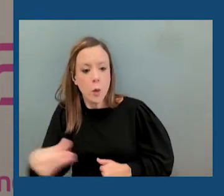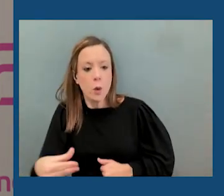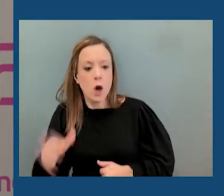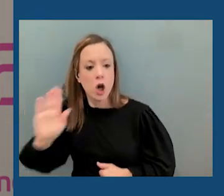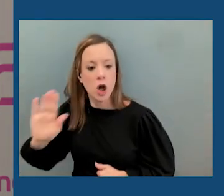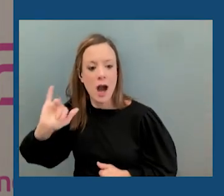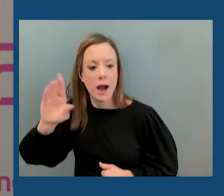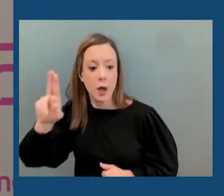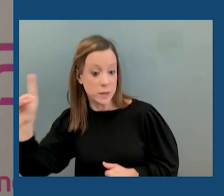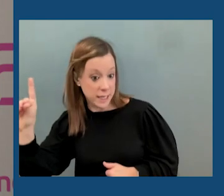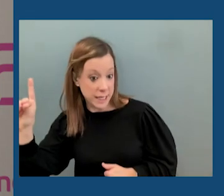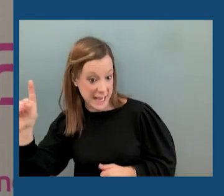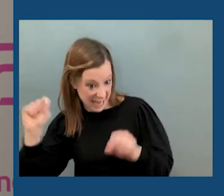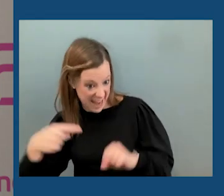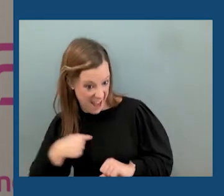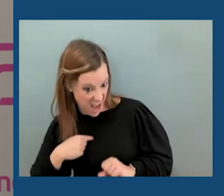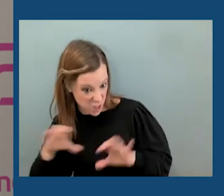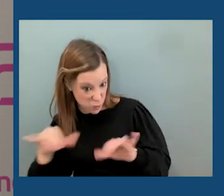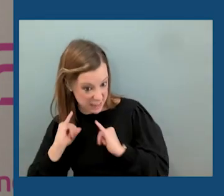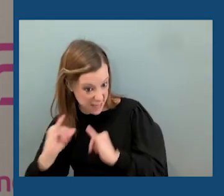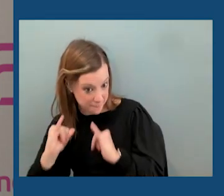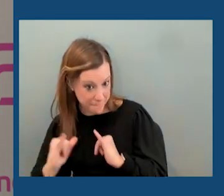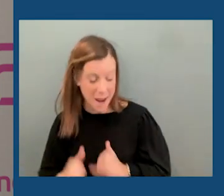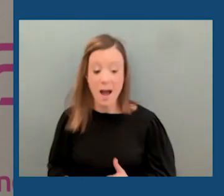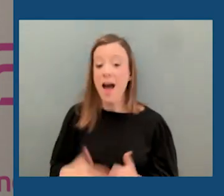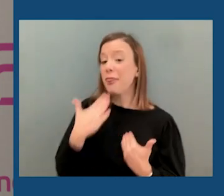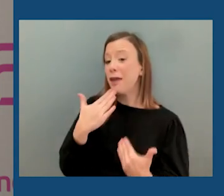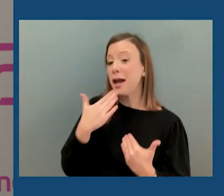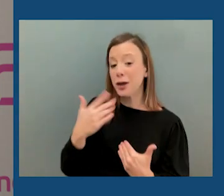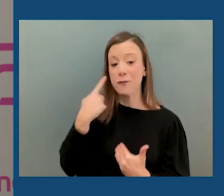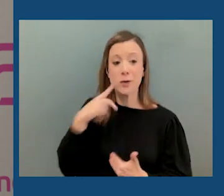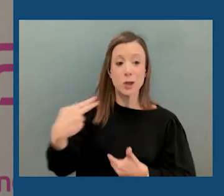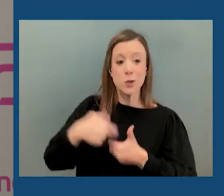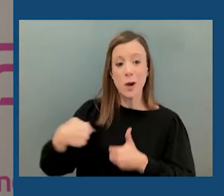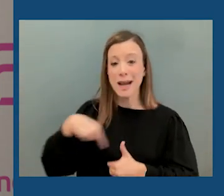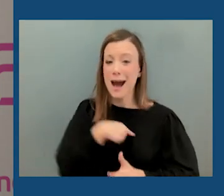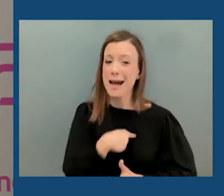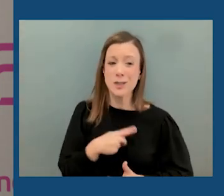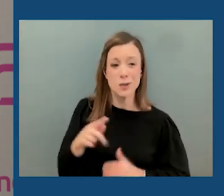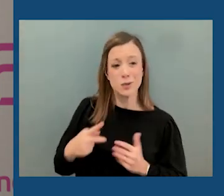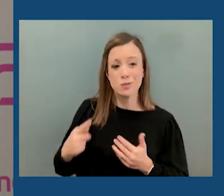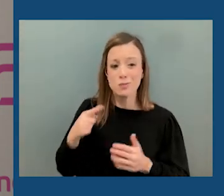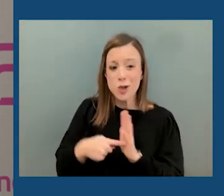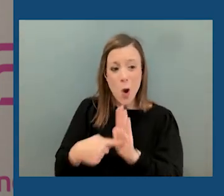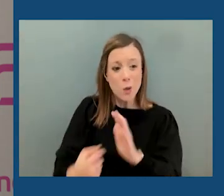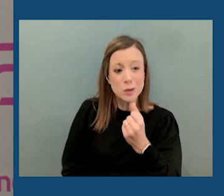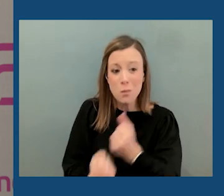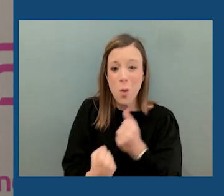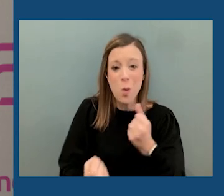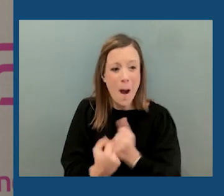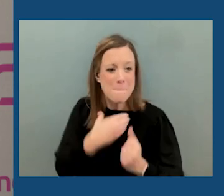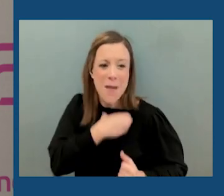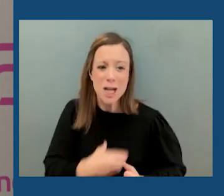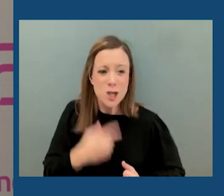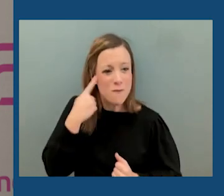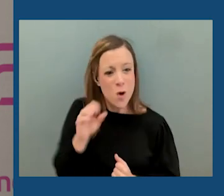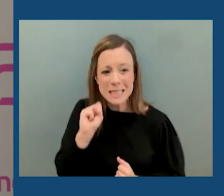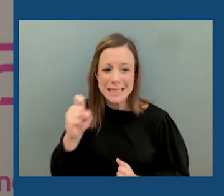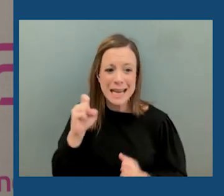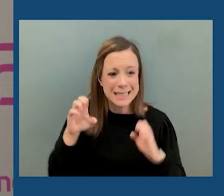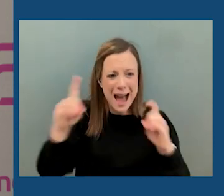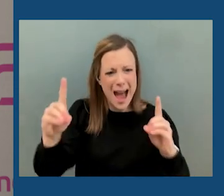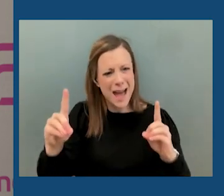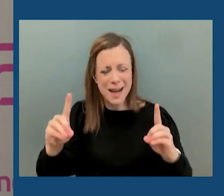Thank you all for being here today to show your support of and passion for sex education. Sex education builds confidence, it